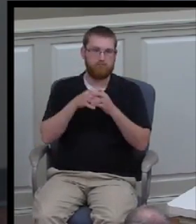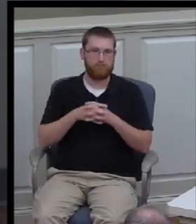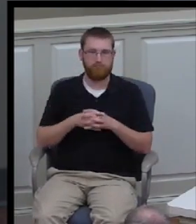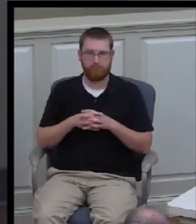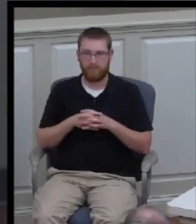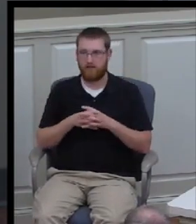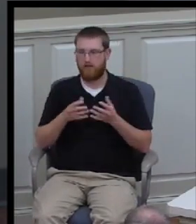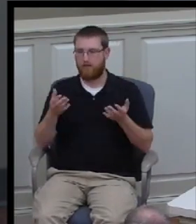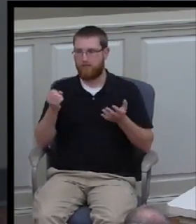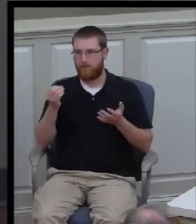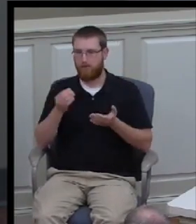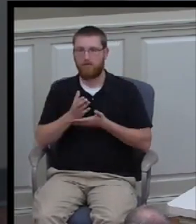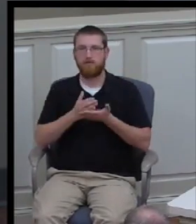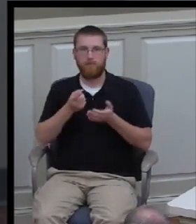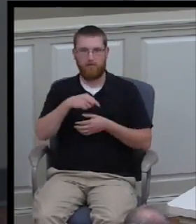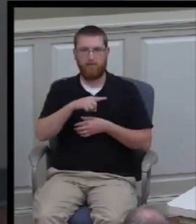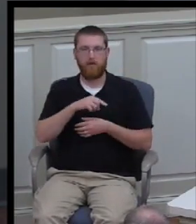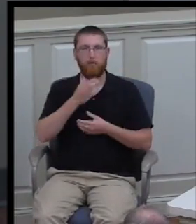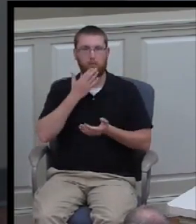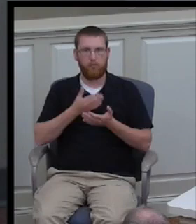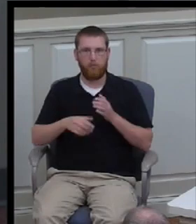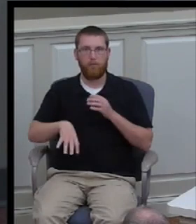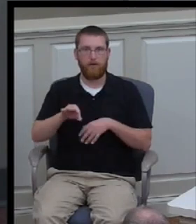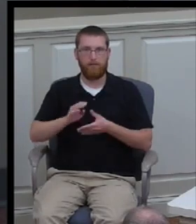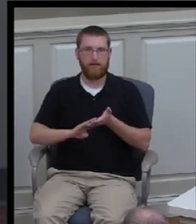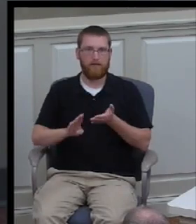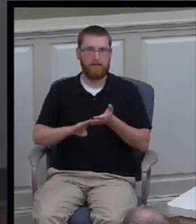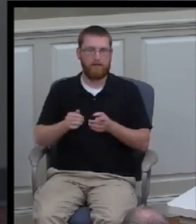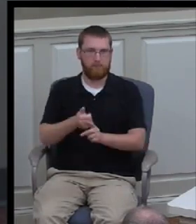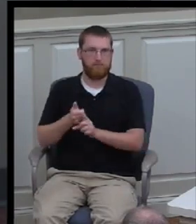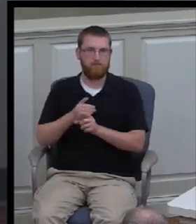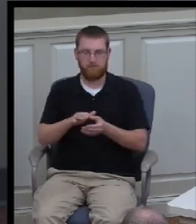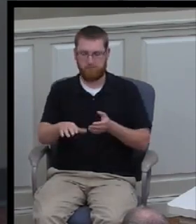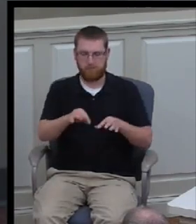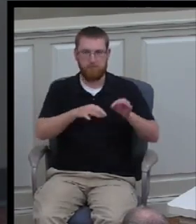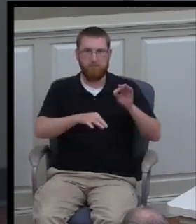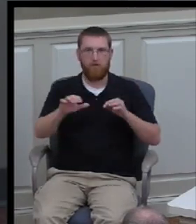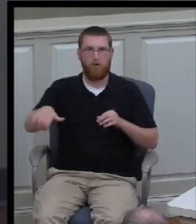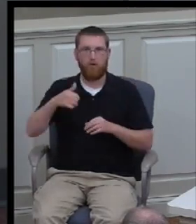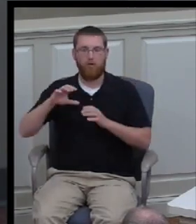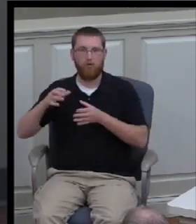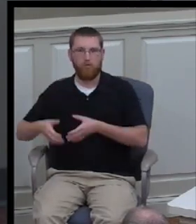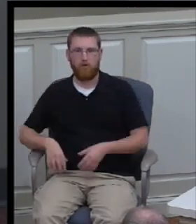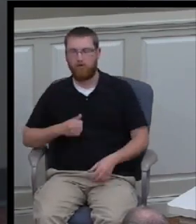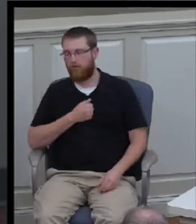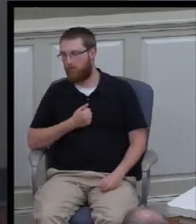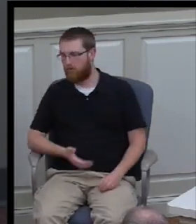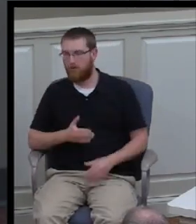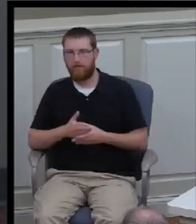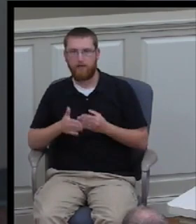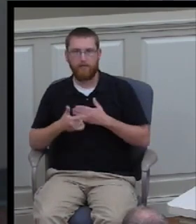know. And some of the guys were pretty diligent about there cleaning up after themselves. Other guys, they're tired at the end of the day